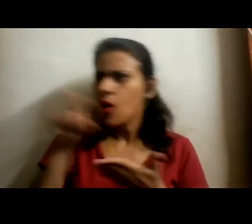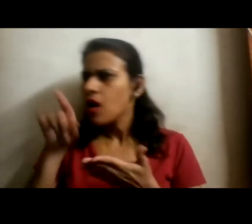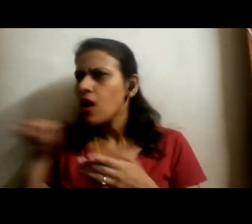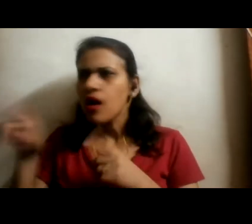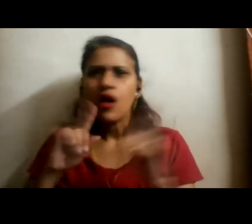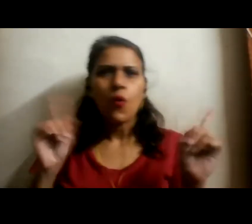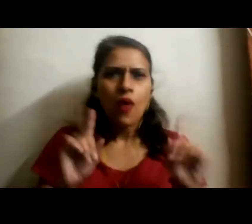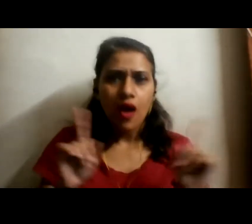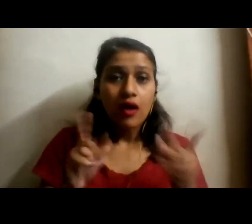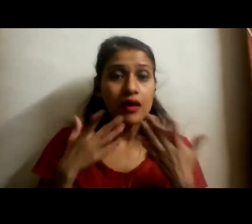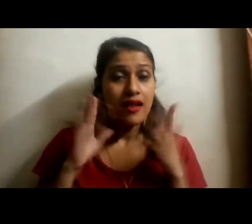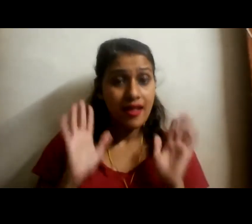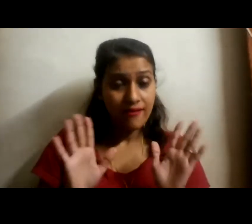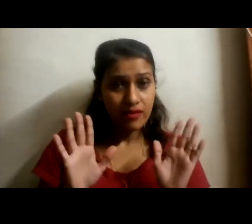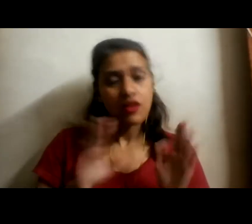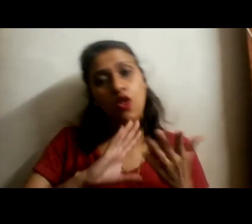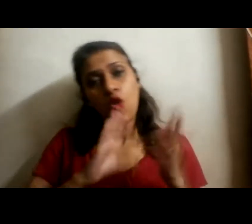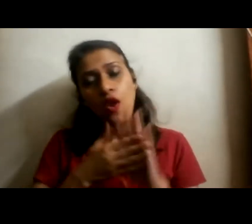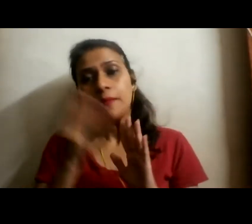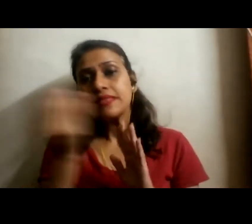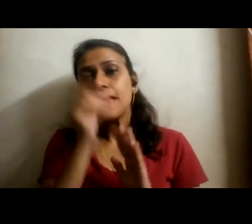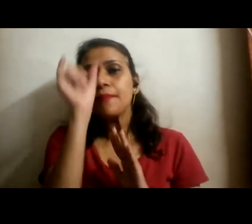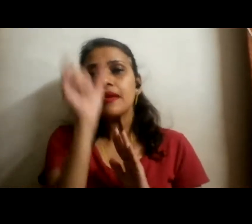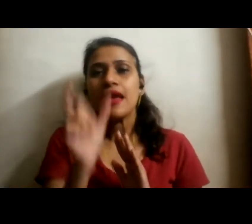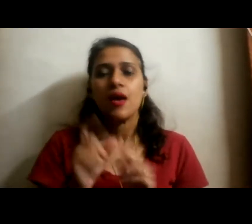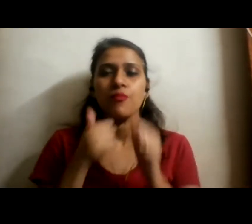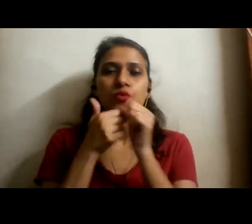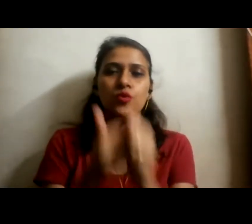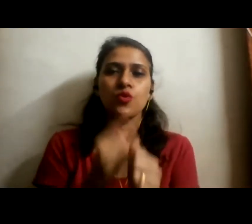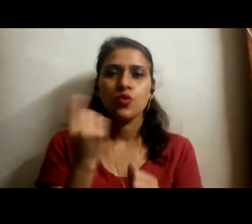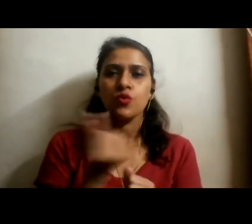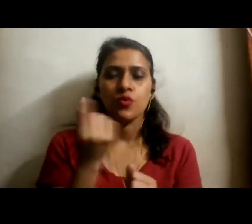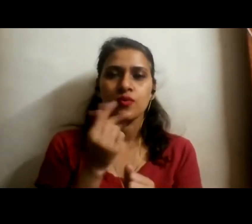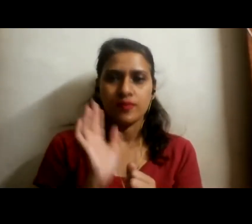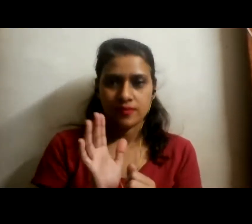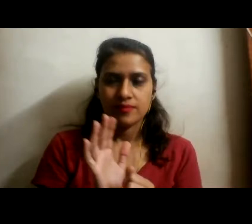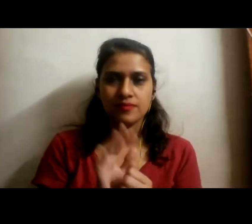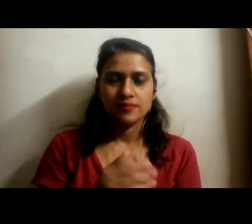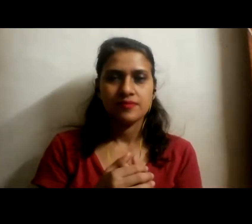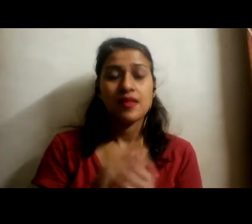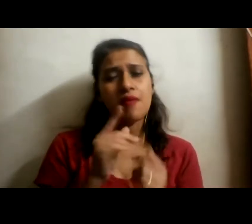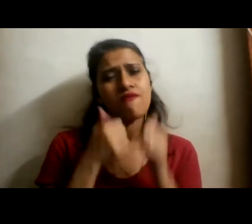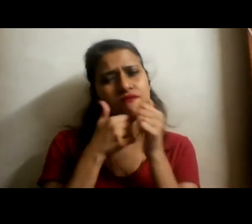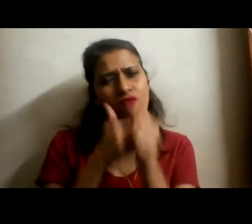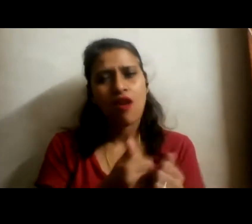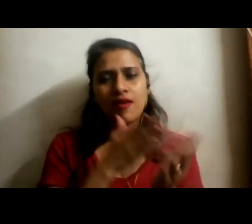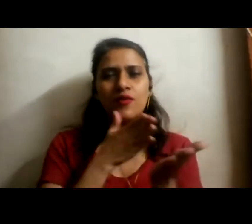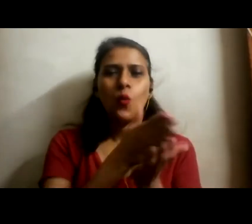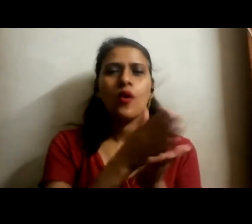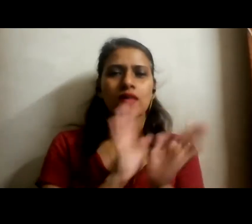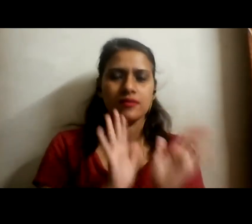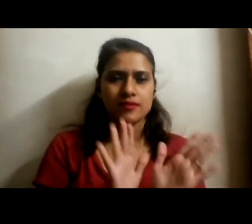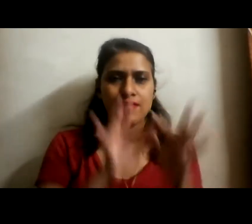there certain terms will be used, like they'll frame a sentence in a particular way, in a particular format. All I'm saying